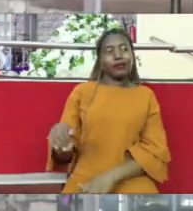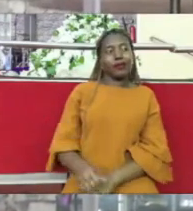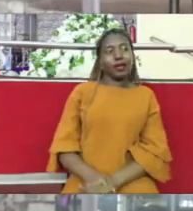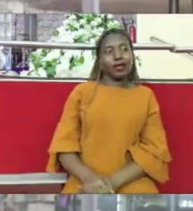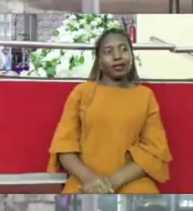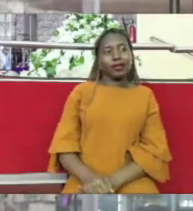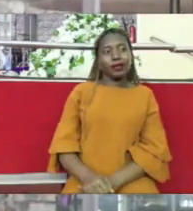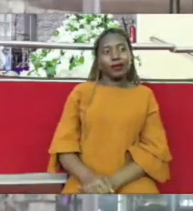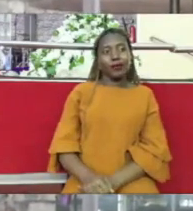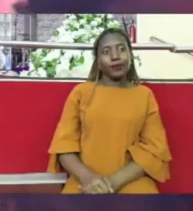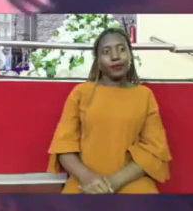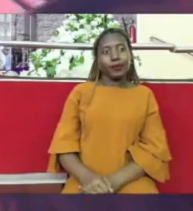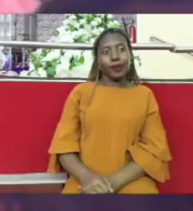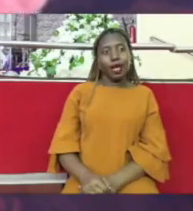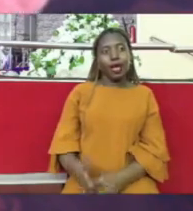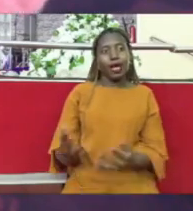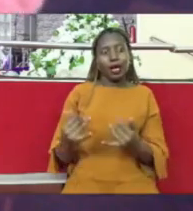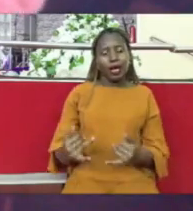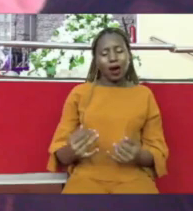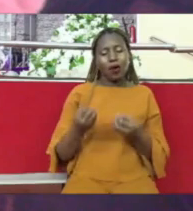ended up with so many people being saved.